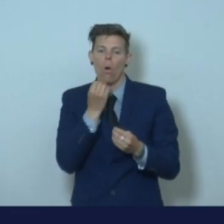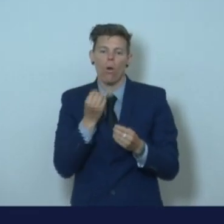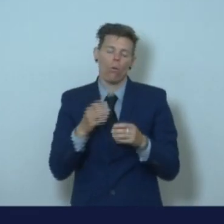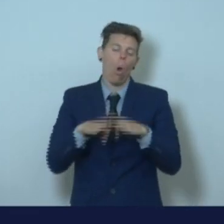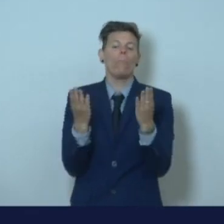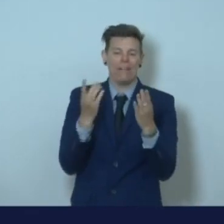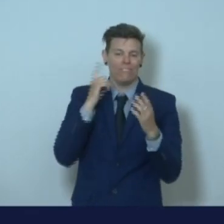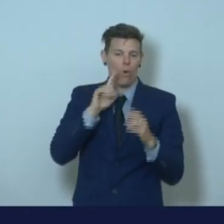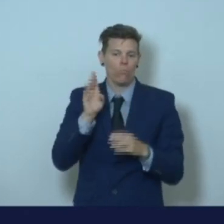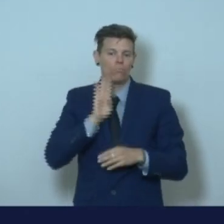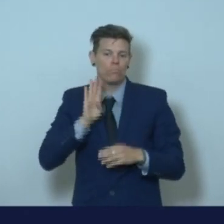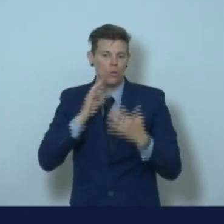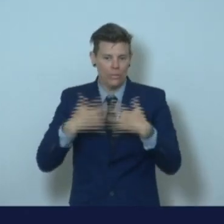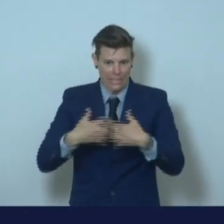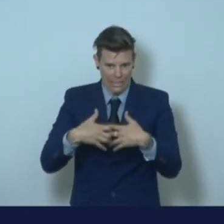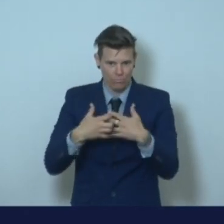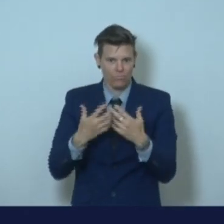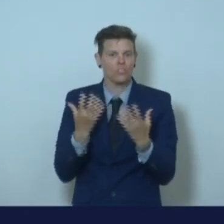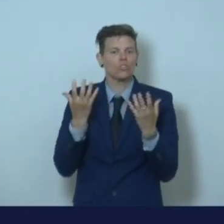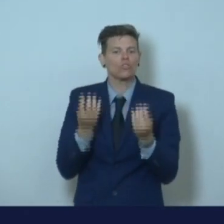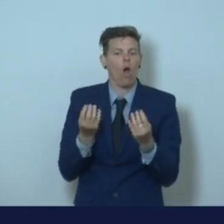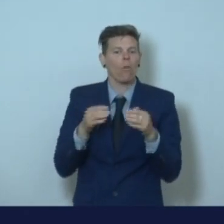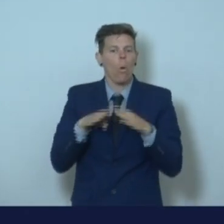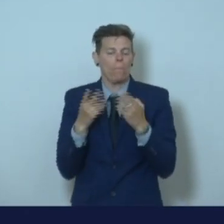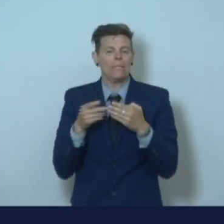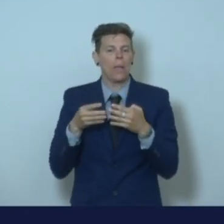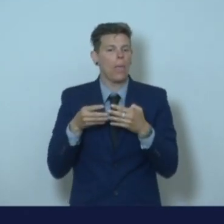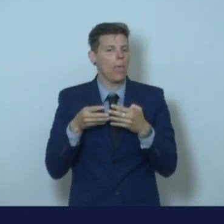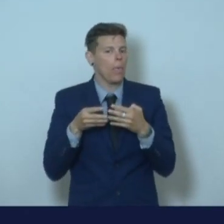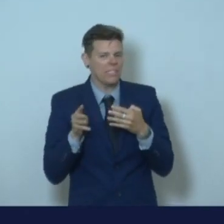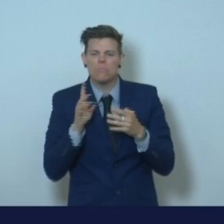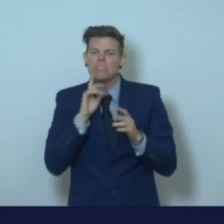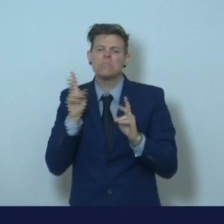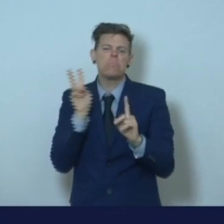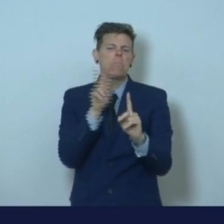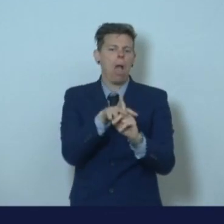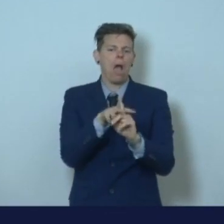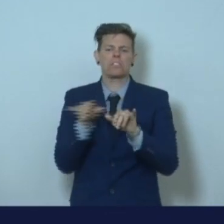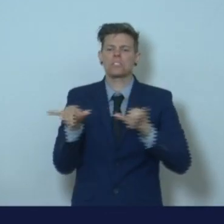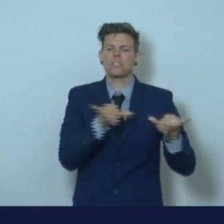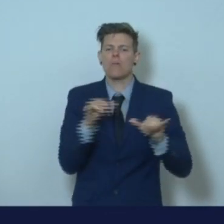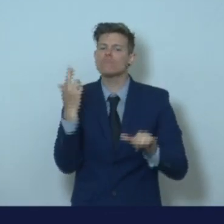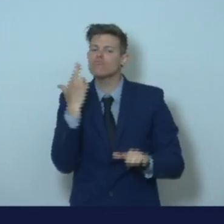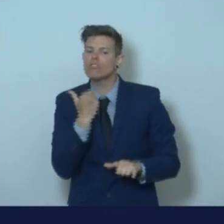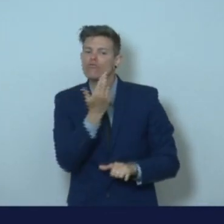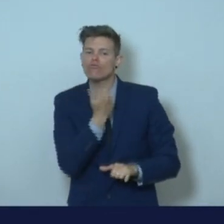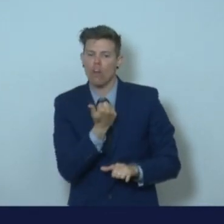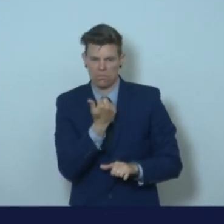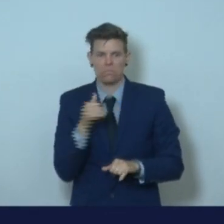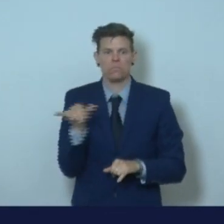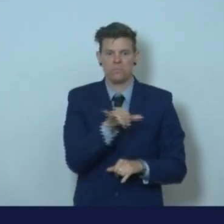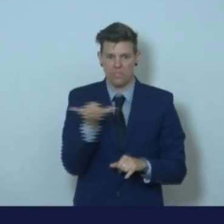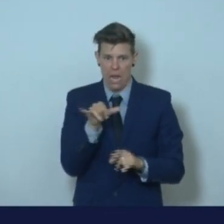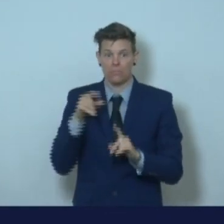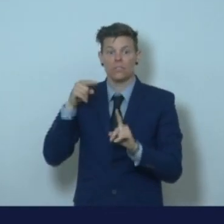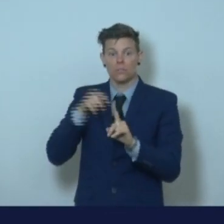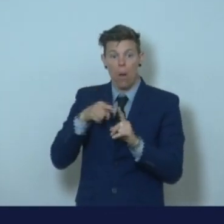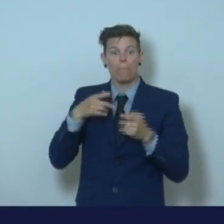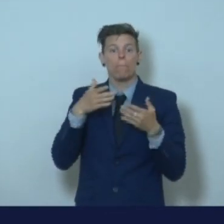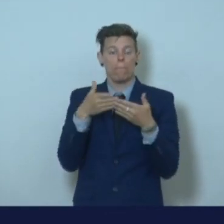kind of strategy for restaurants, and this is why we call it a soft opening. We're amending the public health order so that